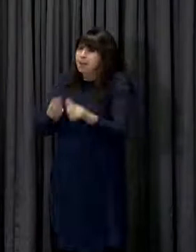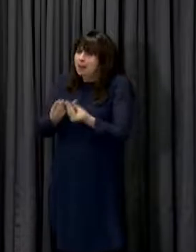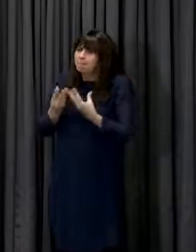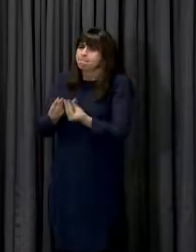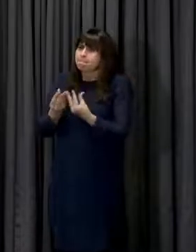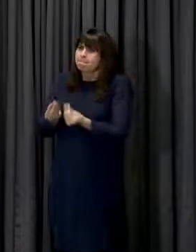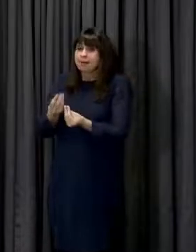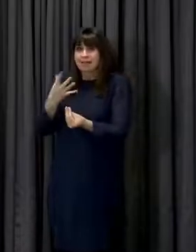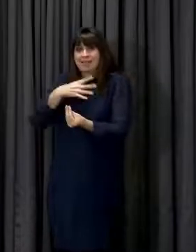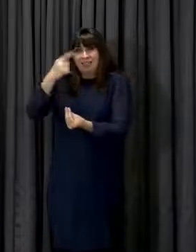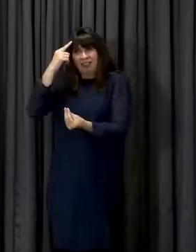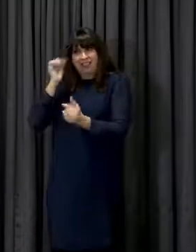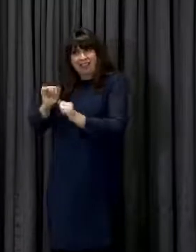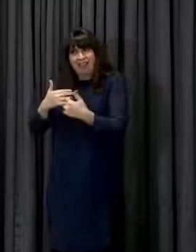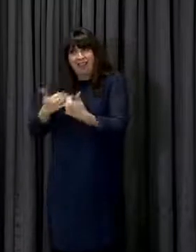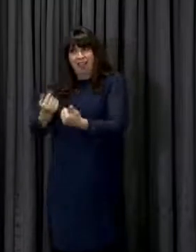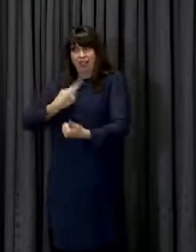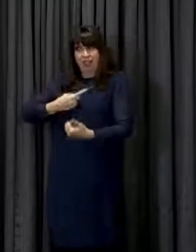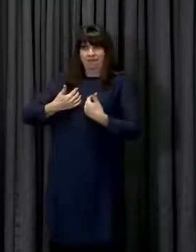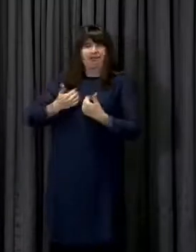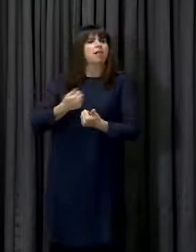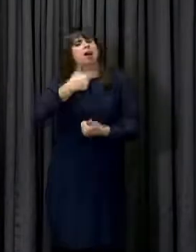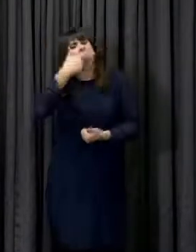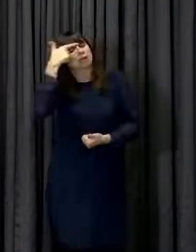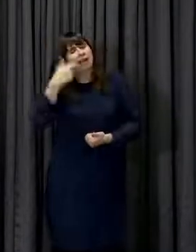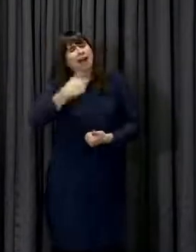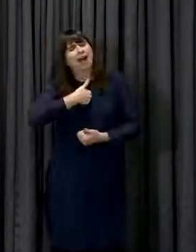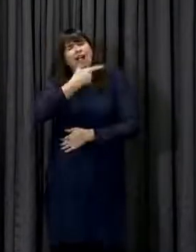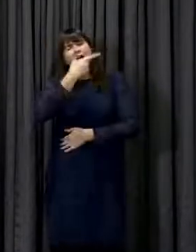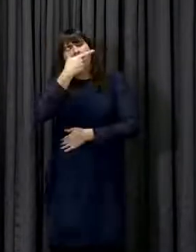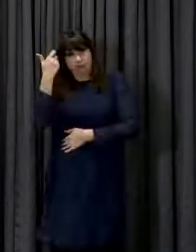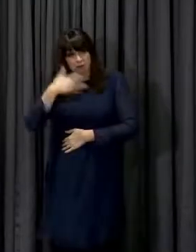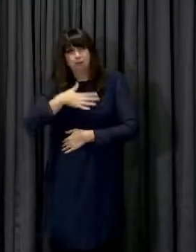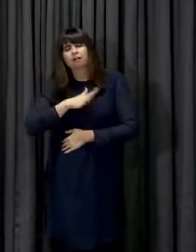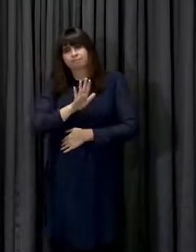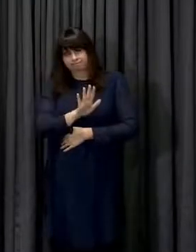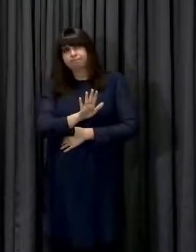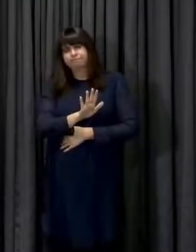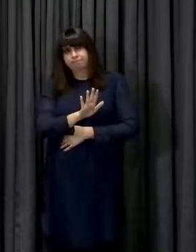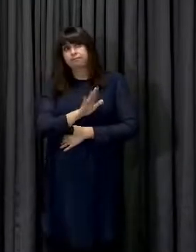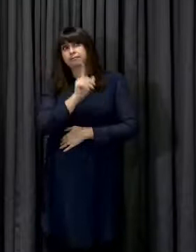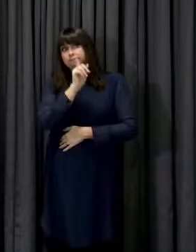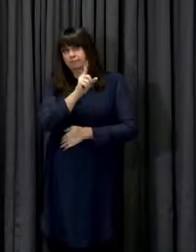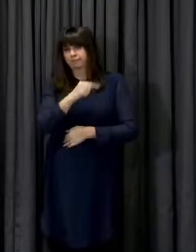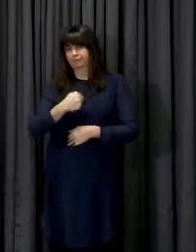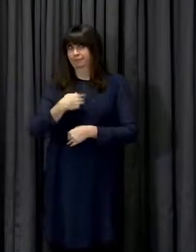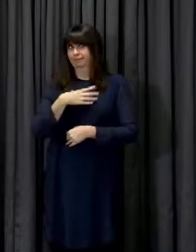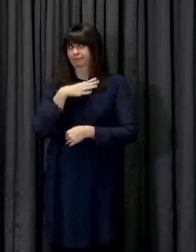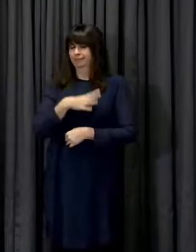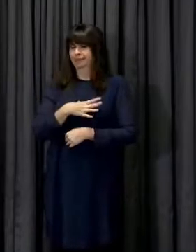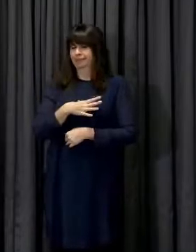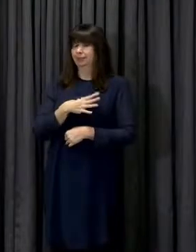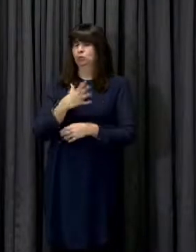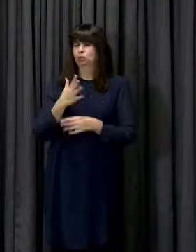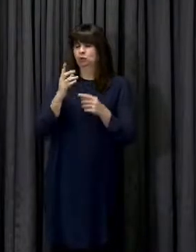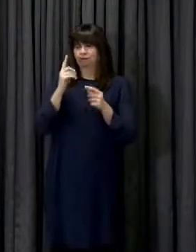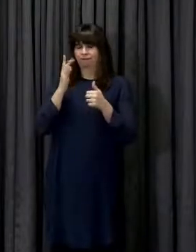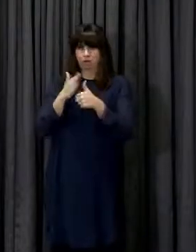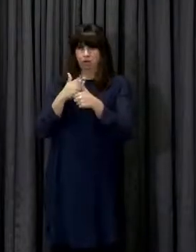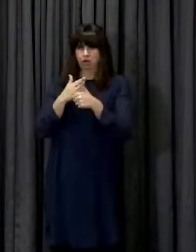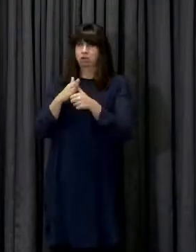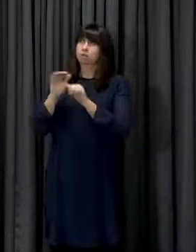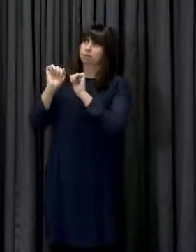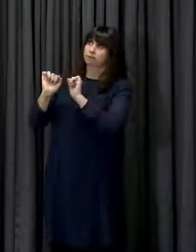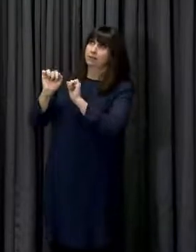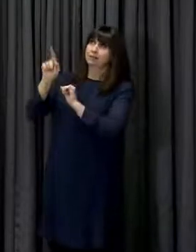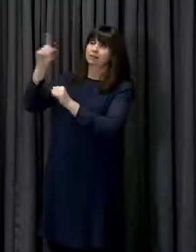do understand that. So I'm not unsympathetic at all to the argument that you make, but I need to see and understand that objective advice